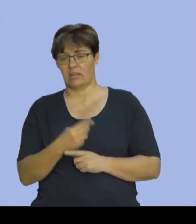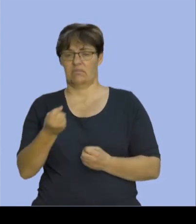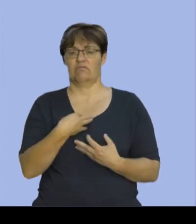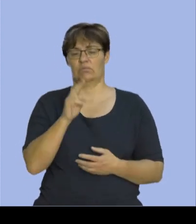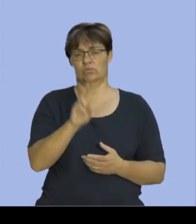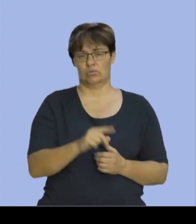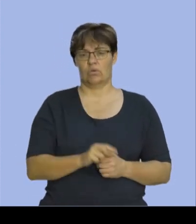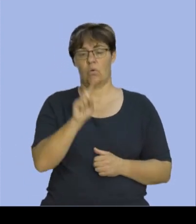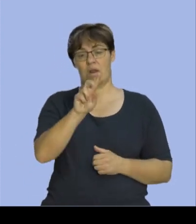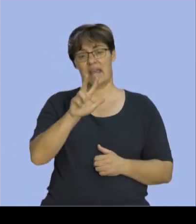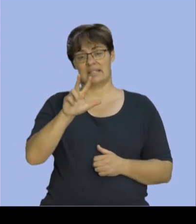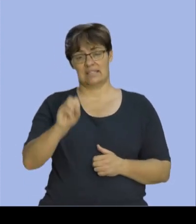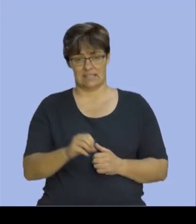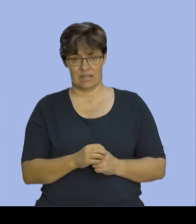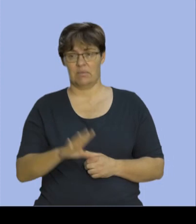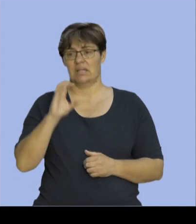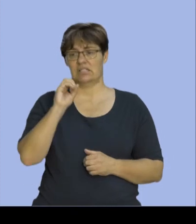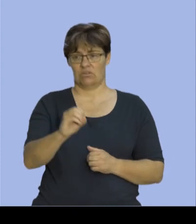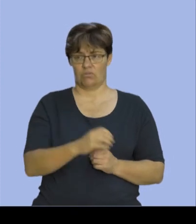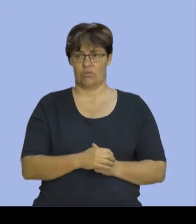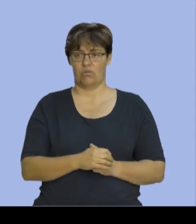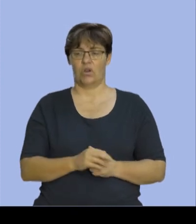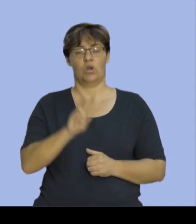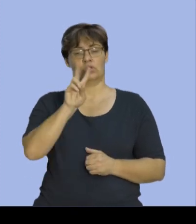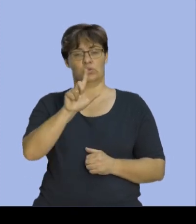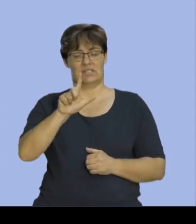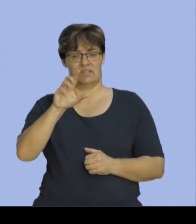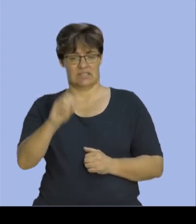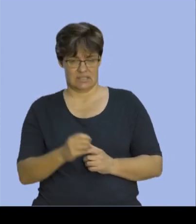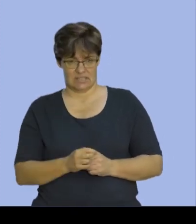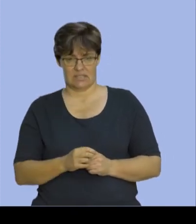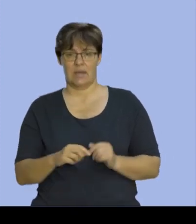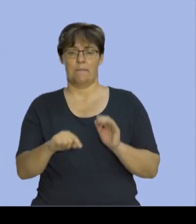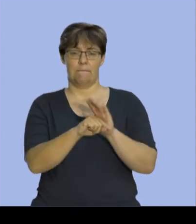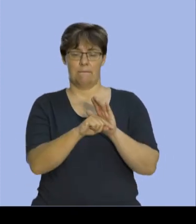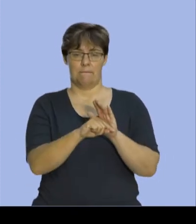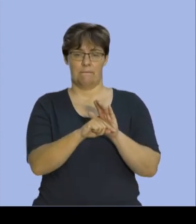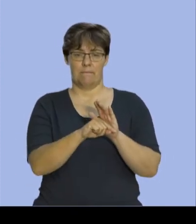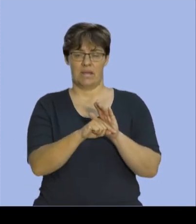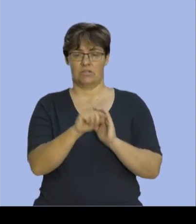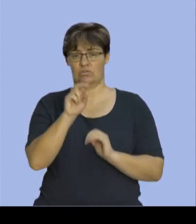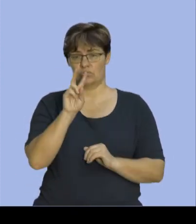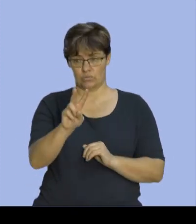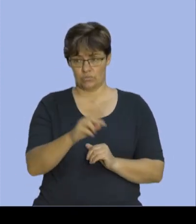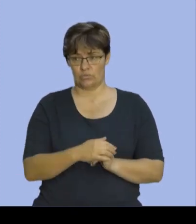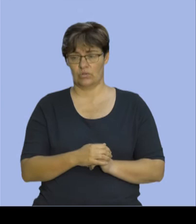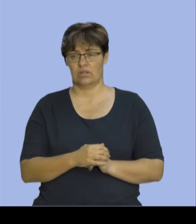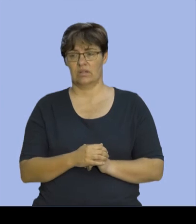2. 180 will be at 0. 270 will be at minus